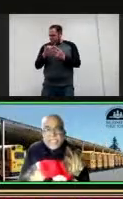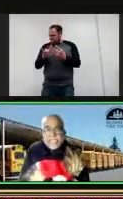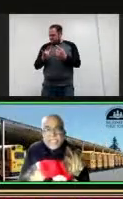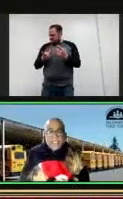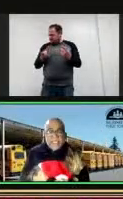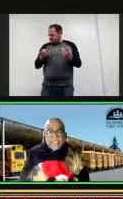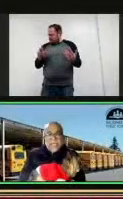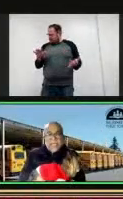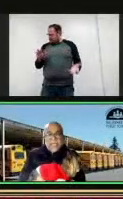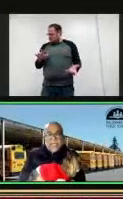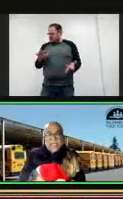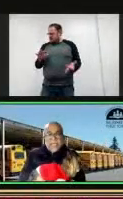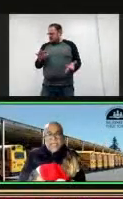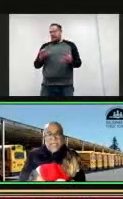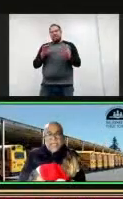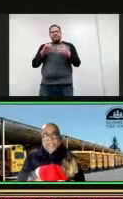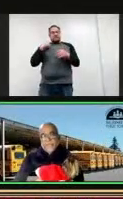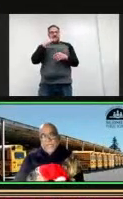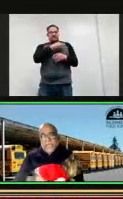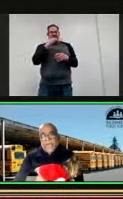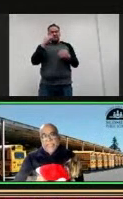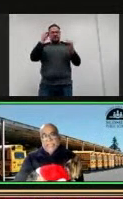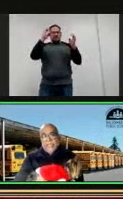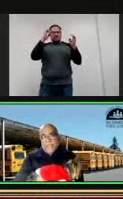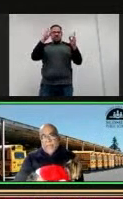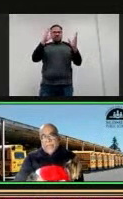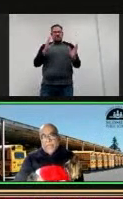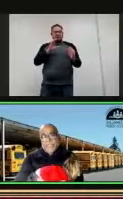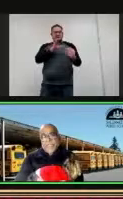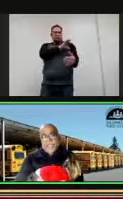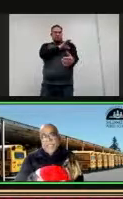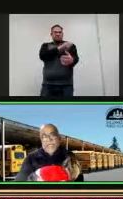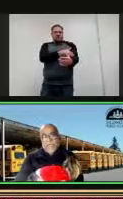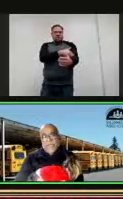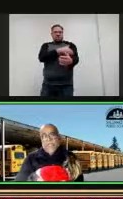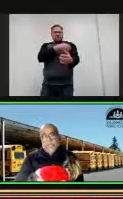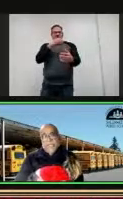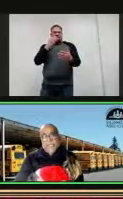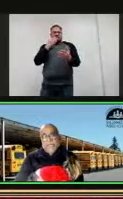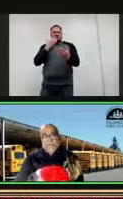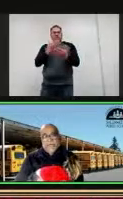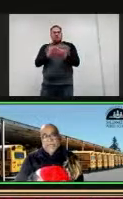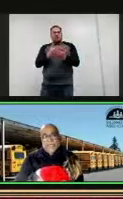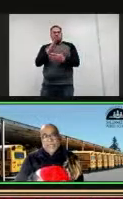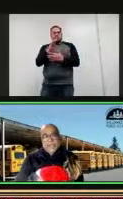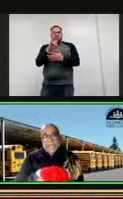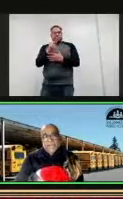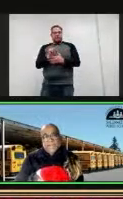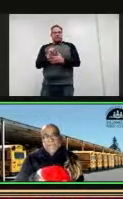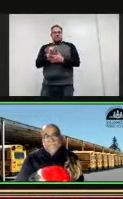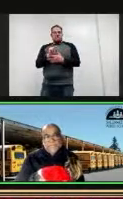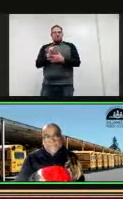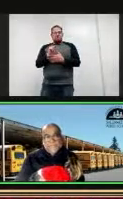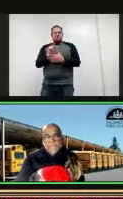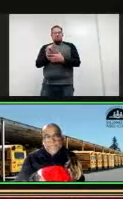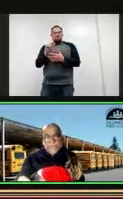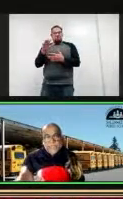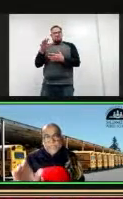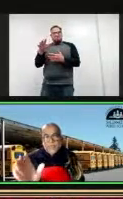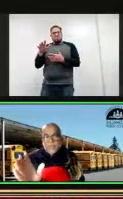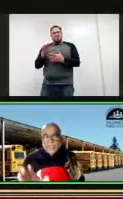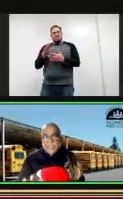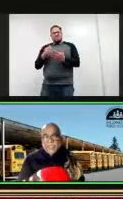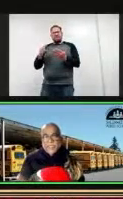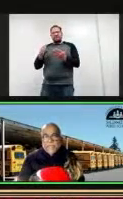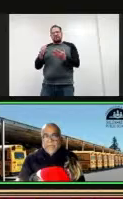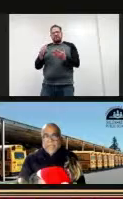Creates a culture of staff and educator empowerment and well-being or something like that. No, the